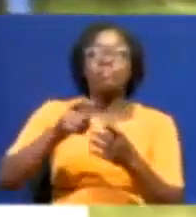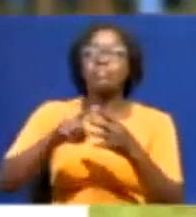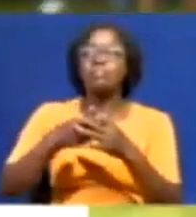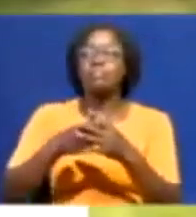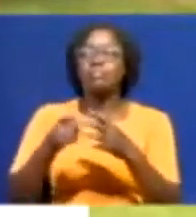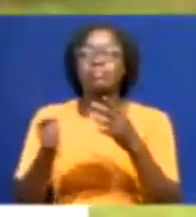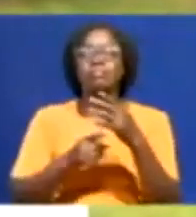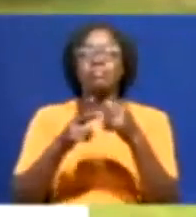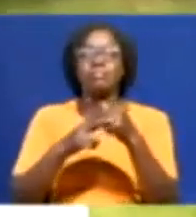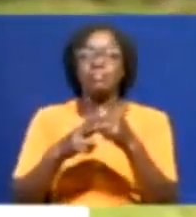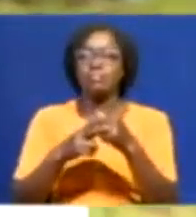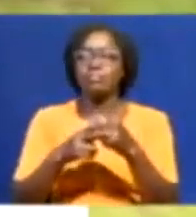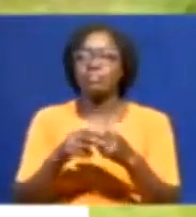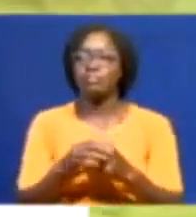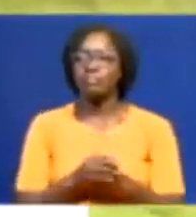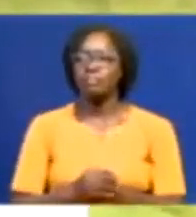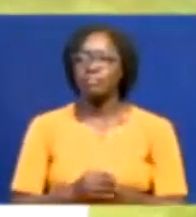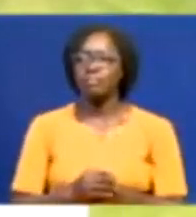by July.